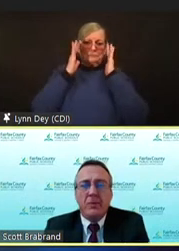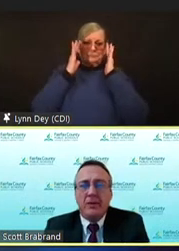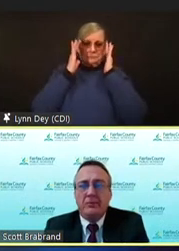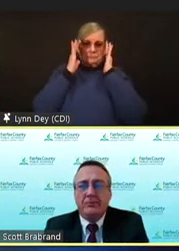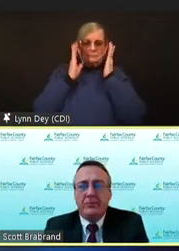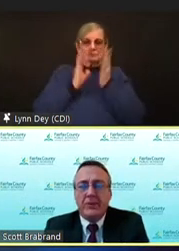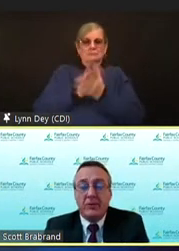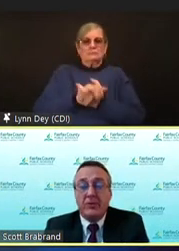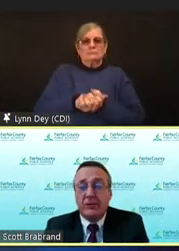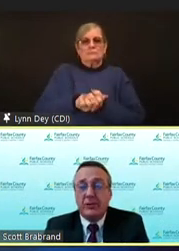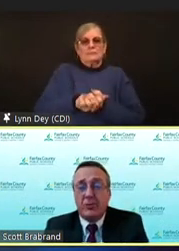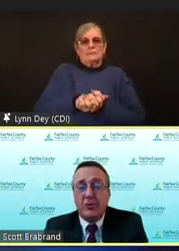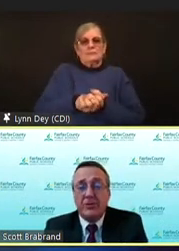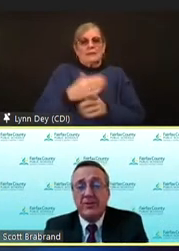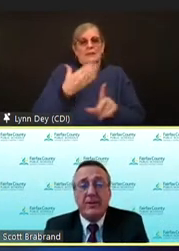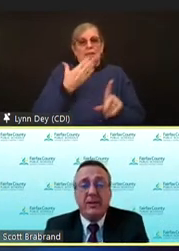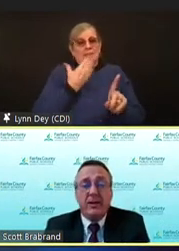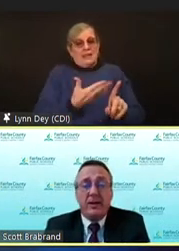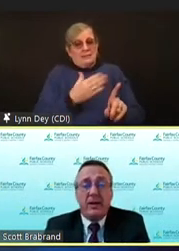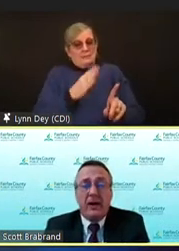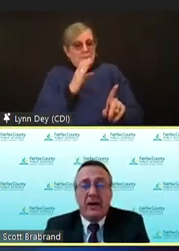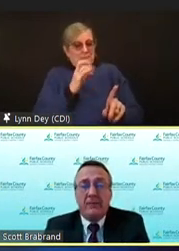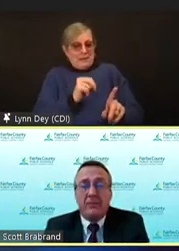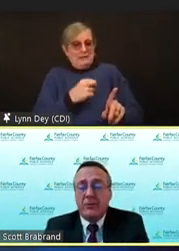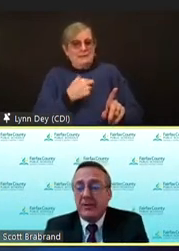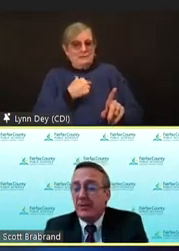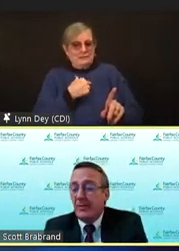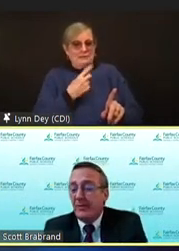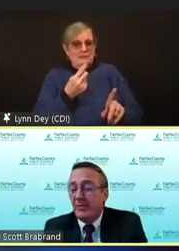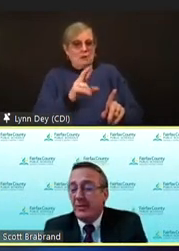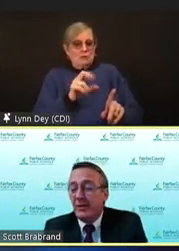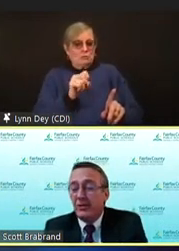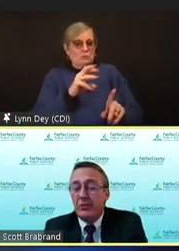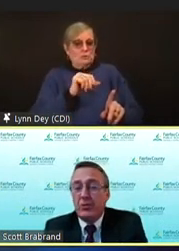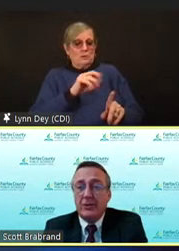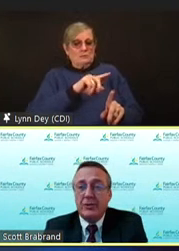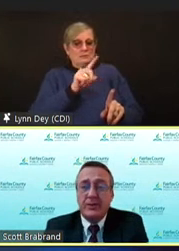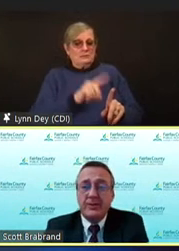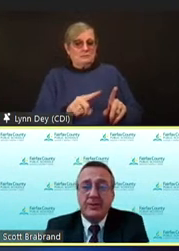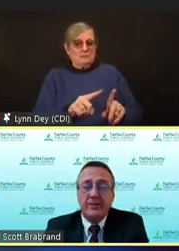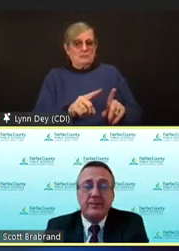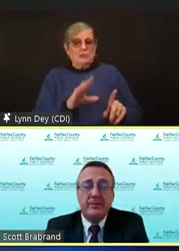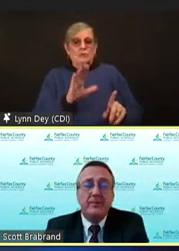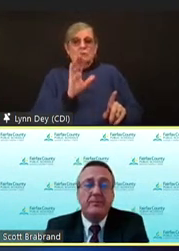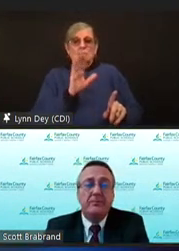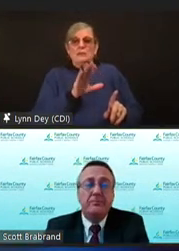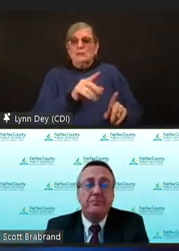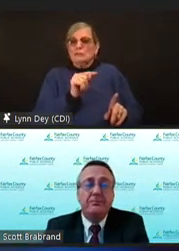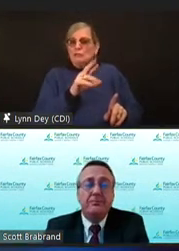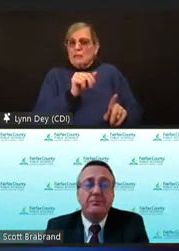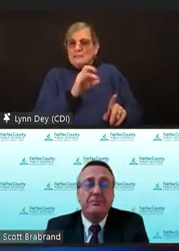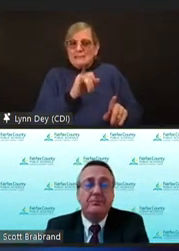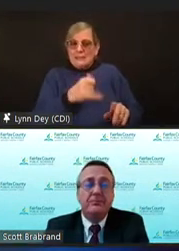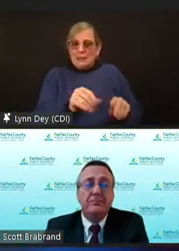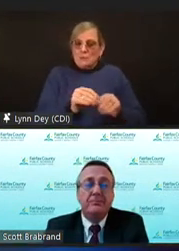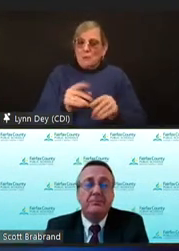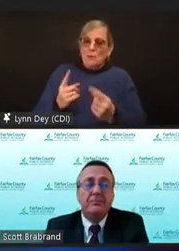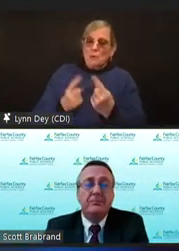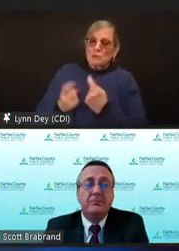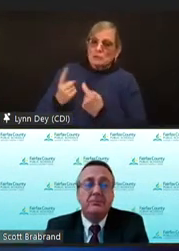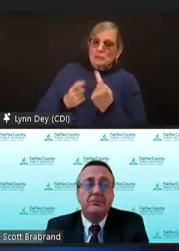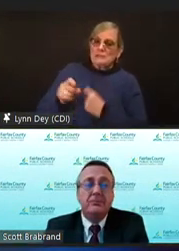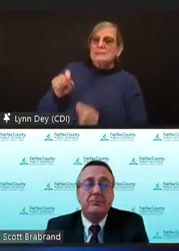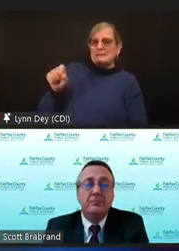Thank you, Ben. Thank you, Dr. Schwartz. Tracy, do we have some additional questions? Yes, let's see.